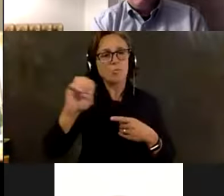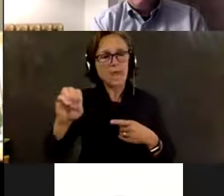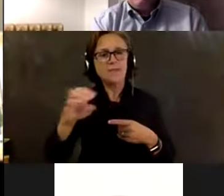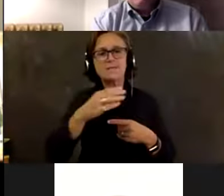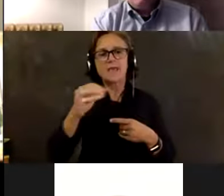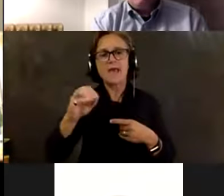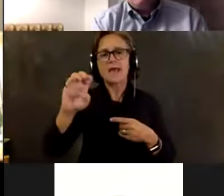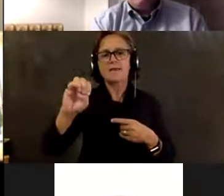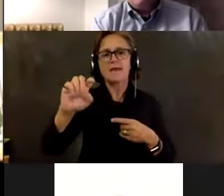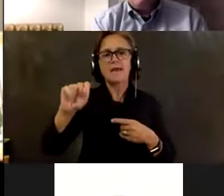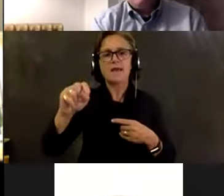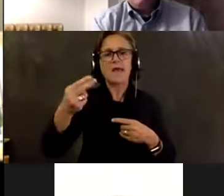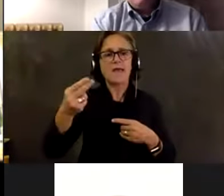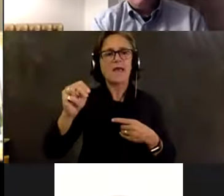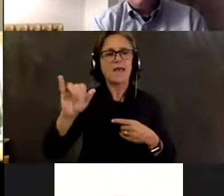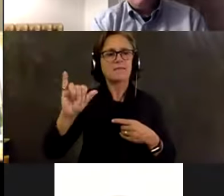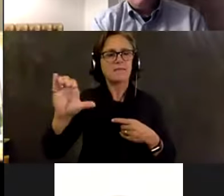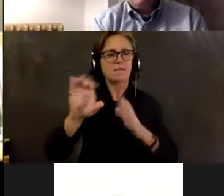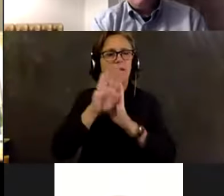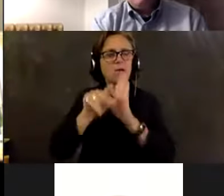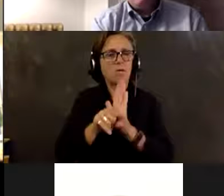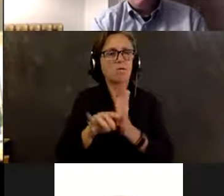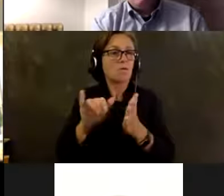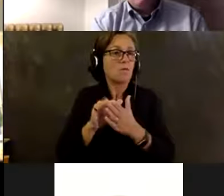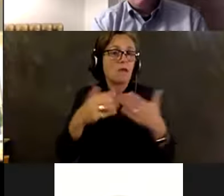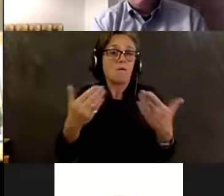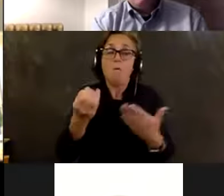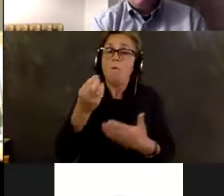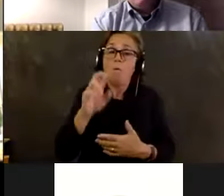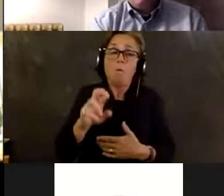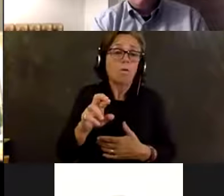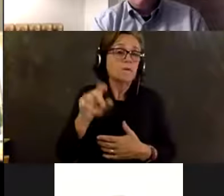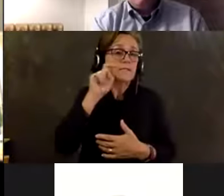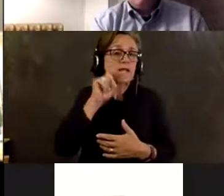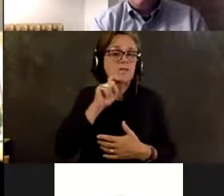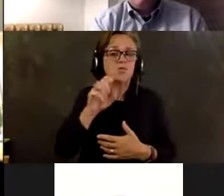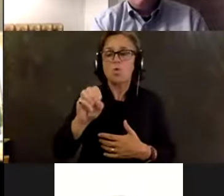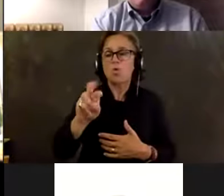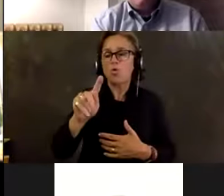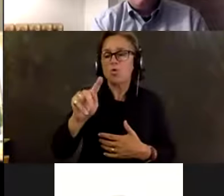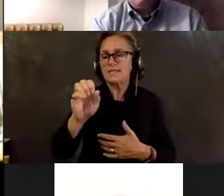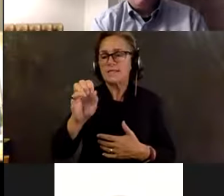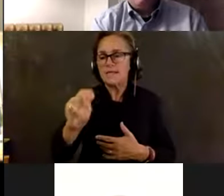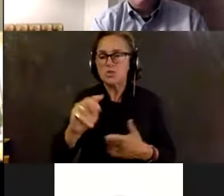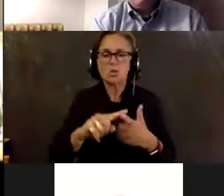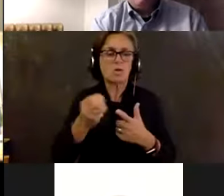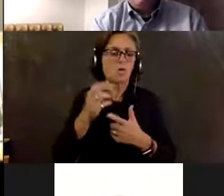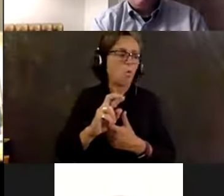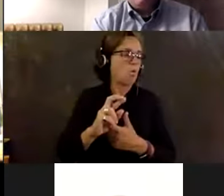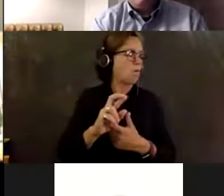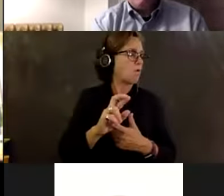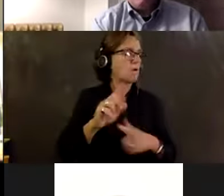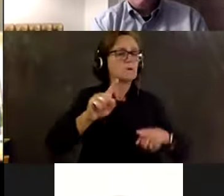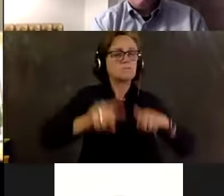they identify, but they might identify, their sexual orientation differently, their different abilities, right? Kids need to